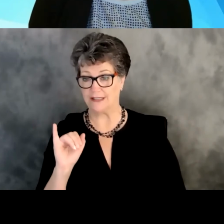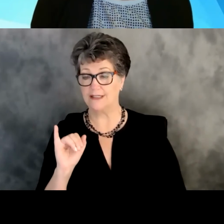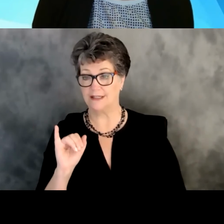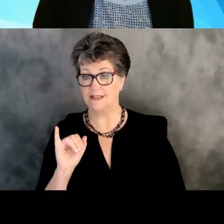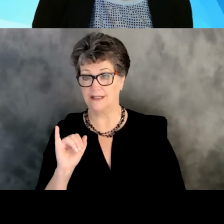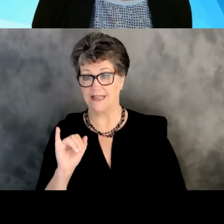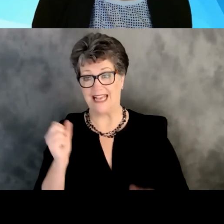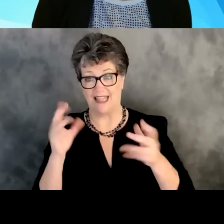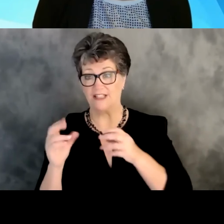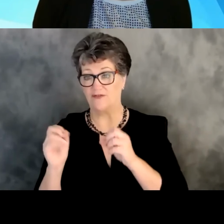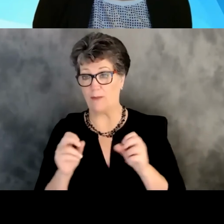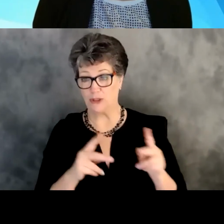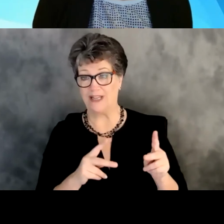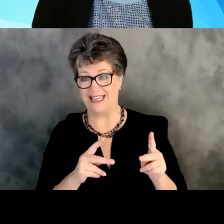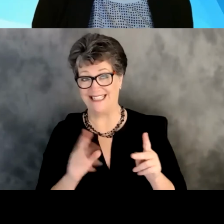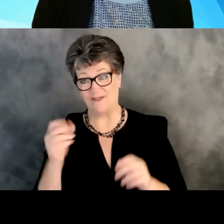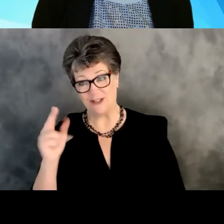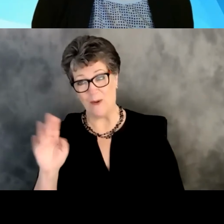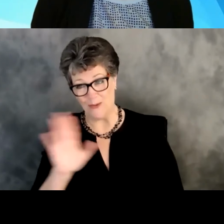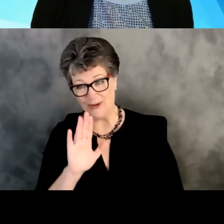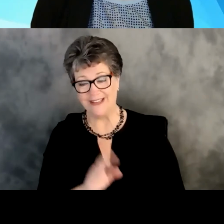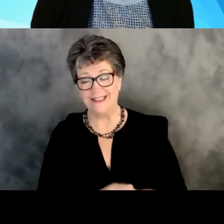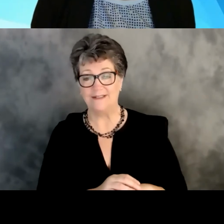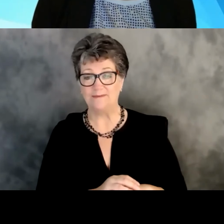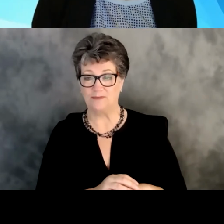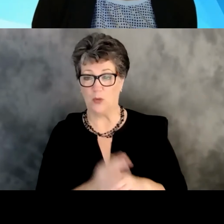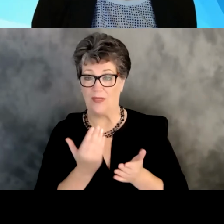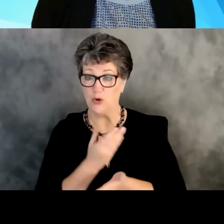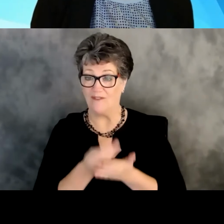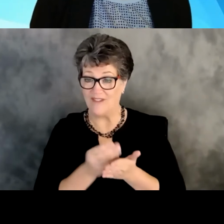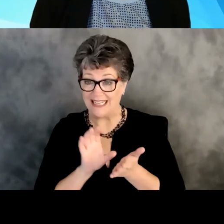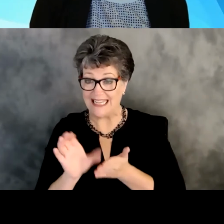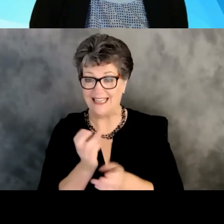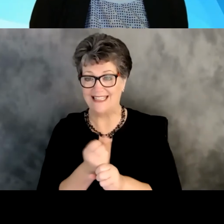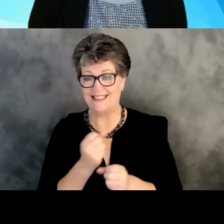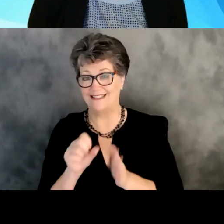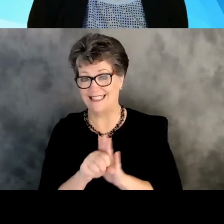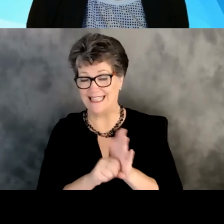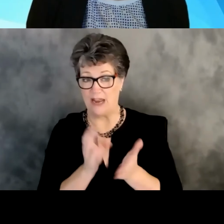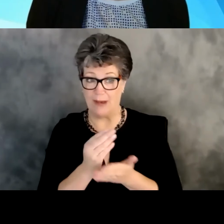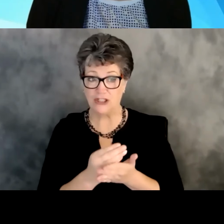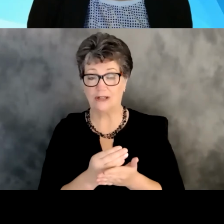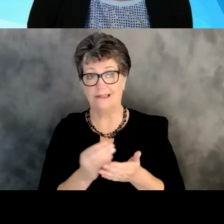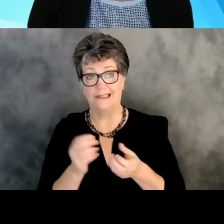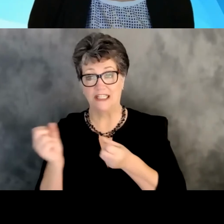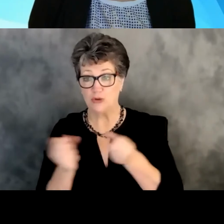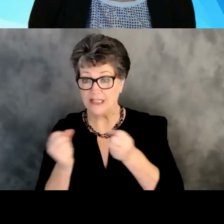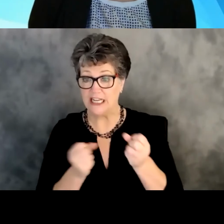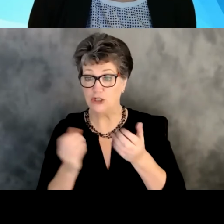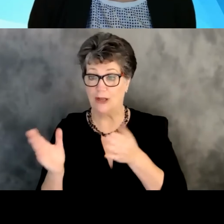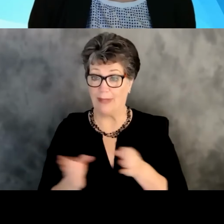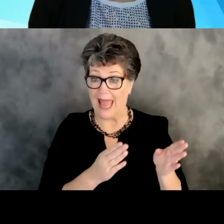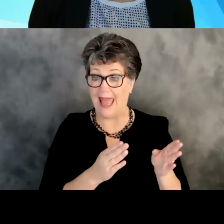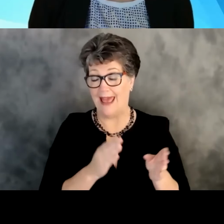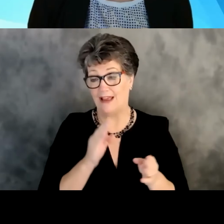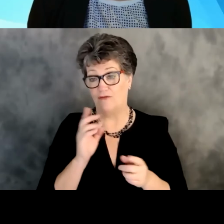lots of opportunities of its own with new funding in the state budget, new strategic plan investment from philanthropy to